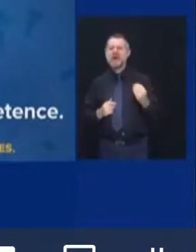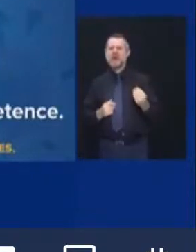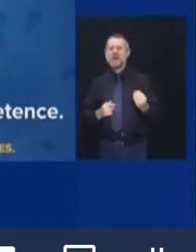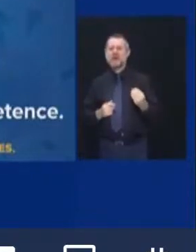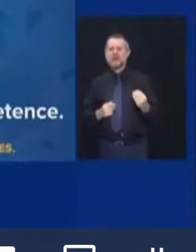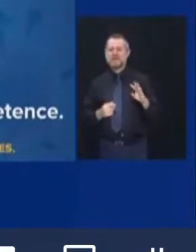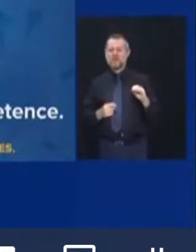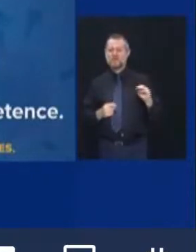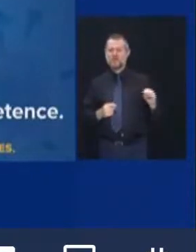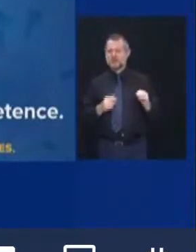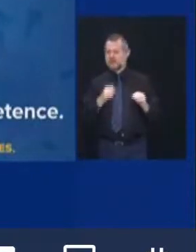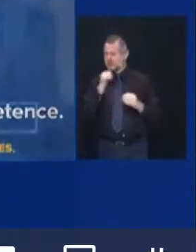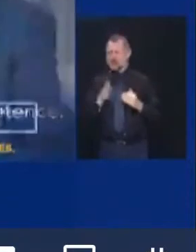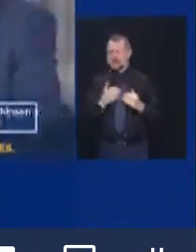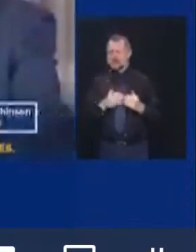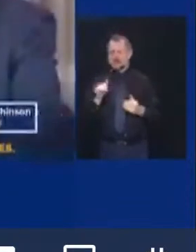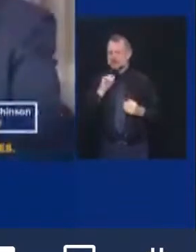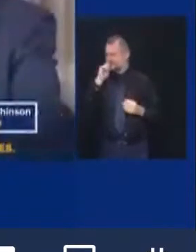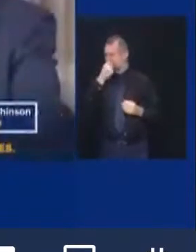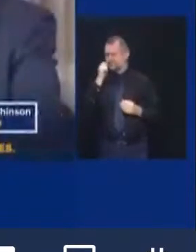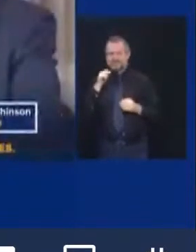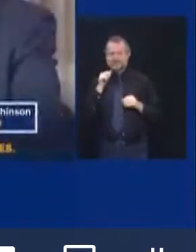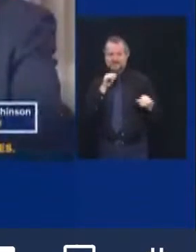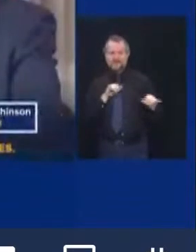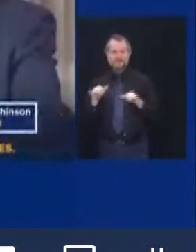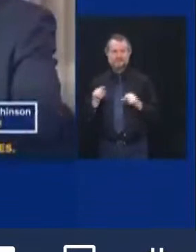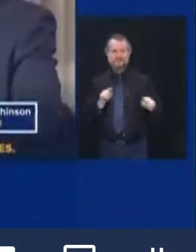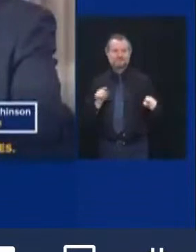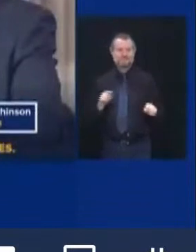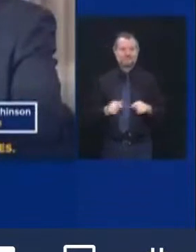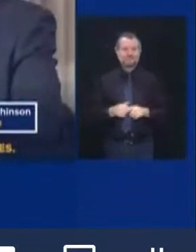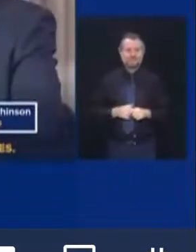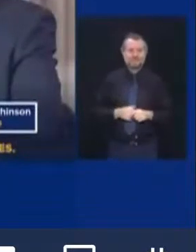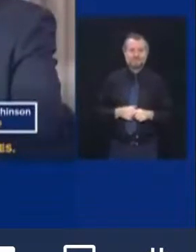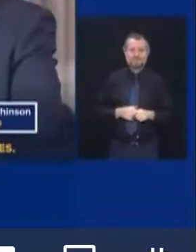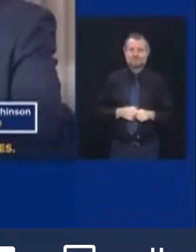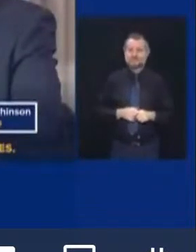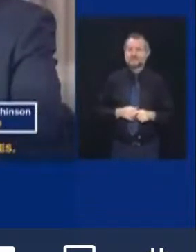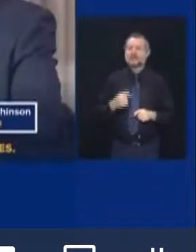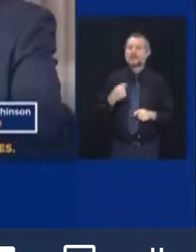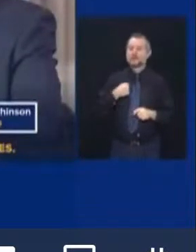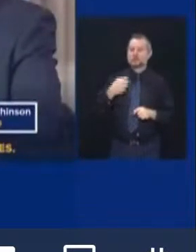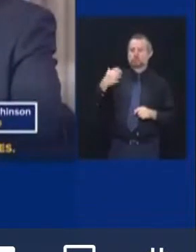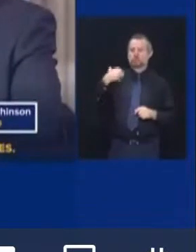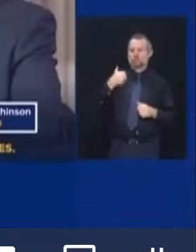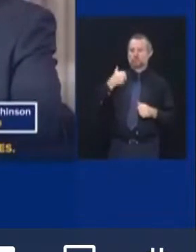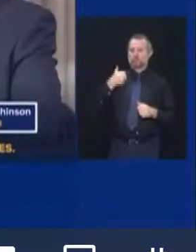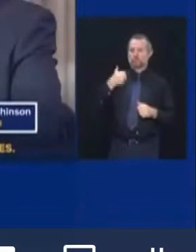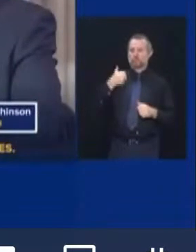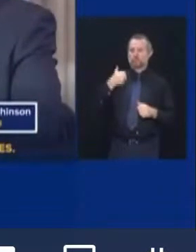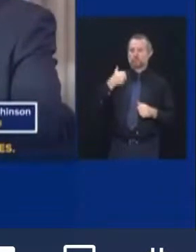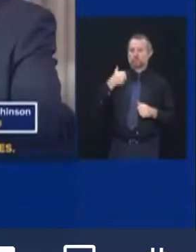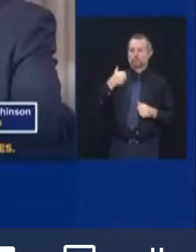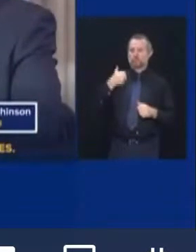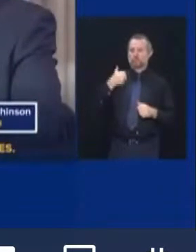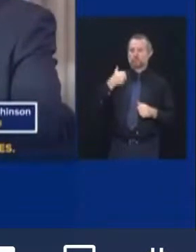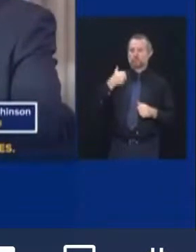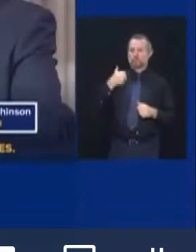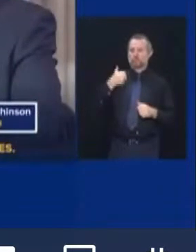as easily said as done. I'm chairman of the National Governors Association.